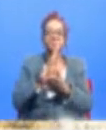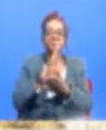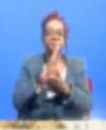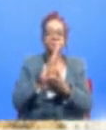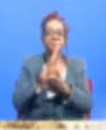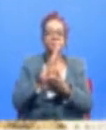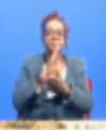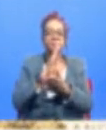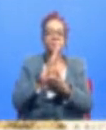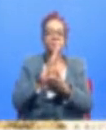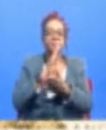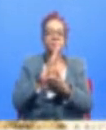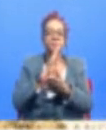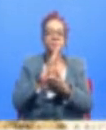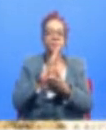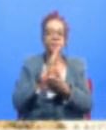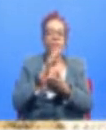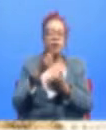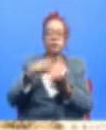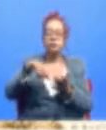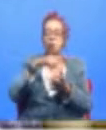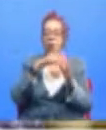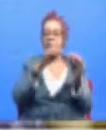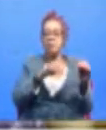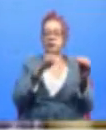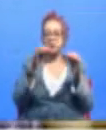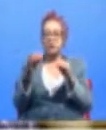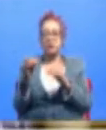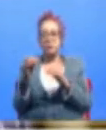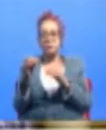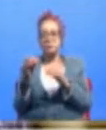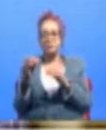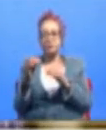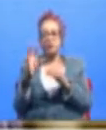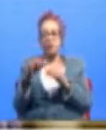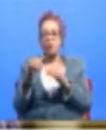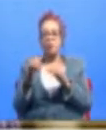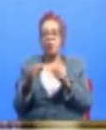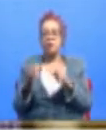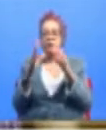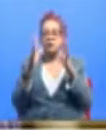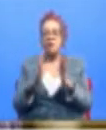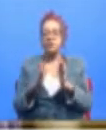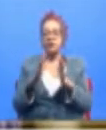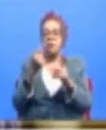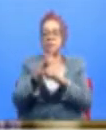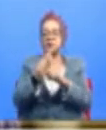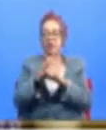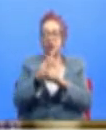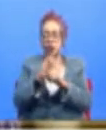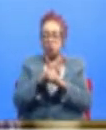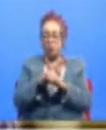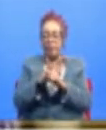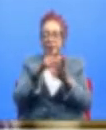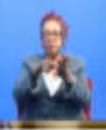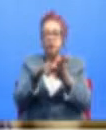moved from a predominance of official multilateral loans